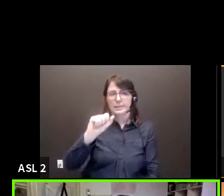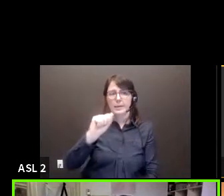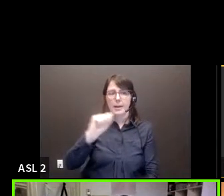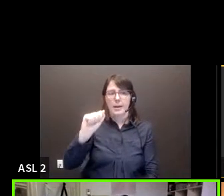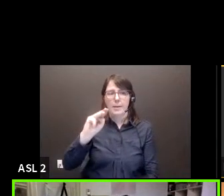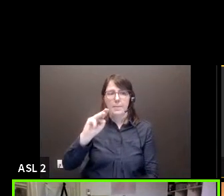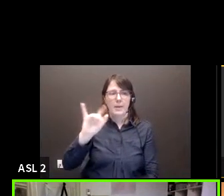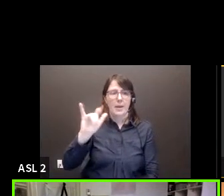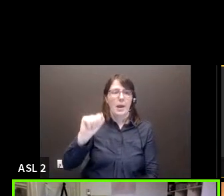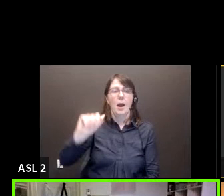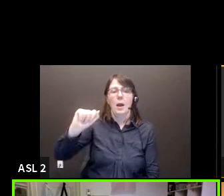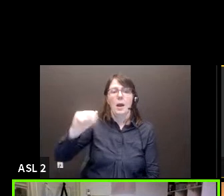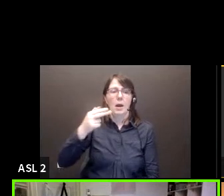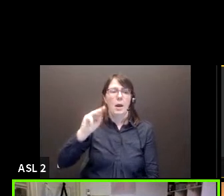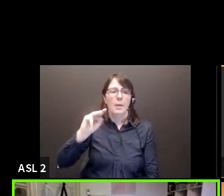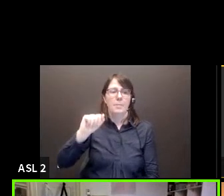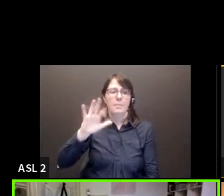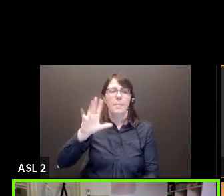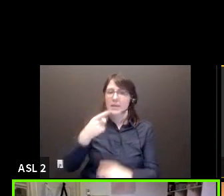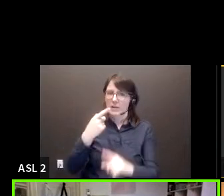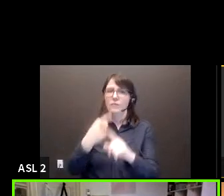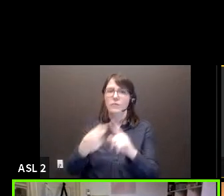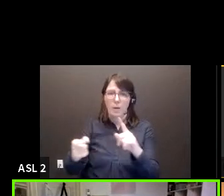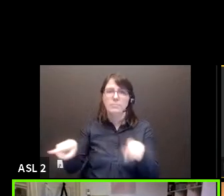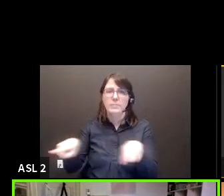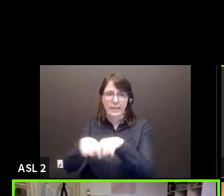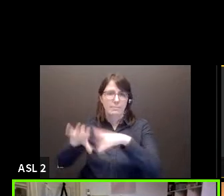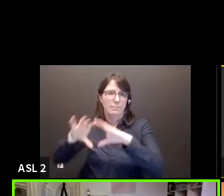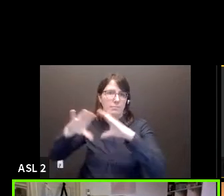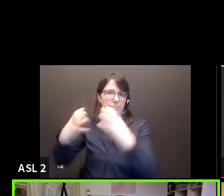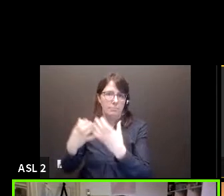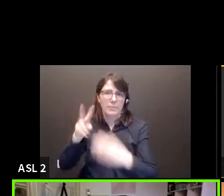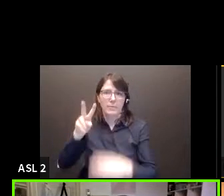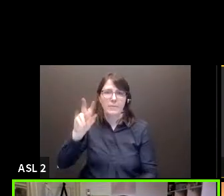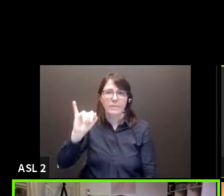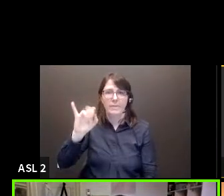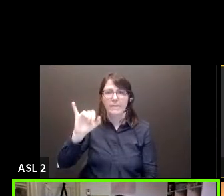could turn your camera on